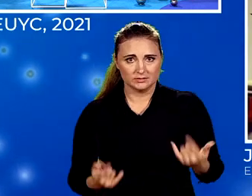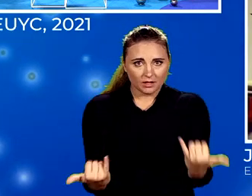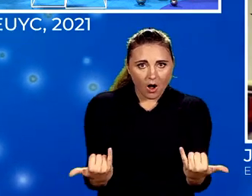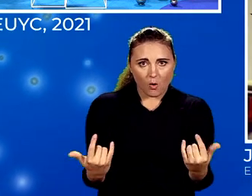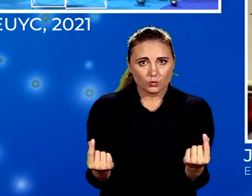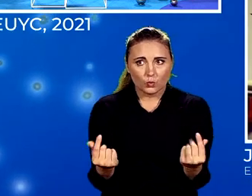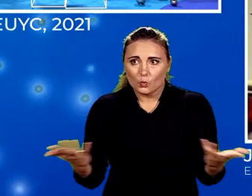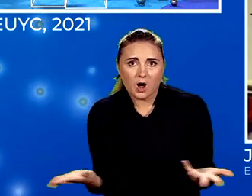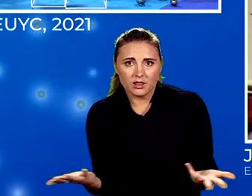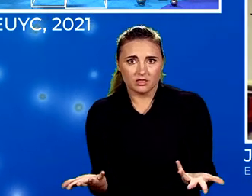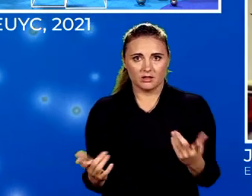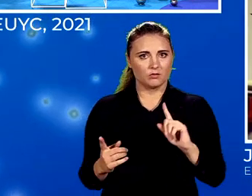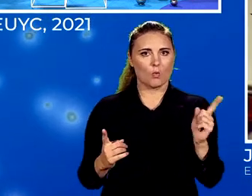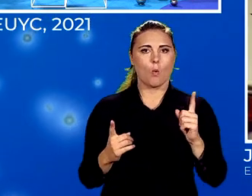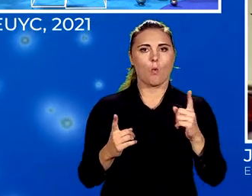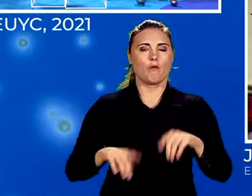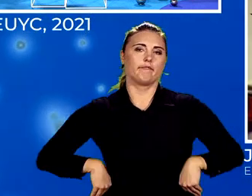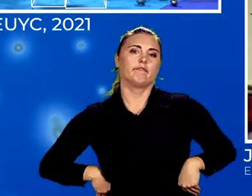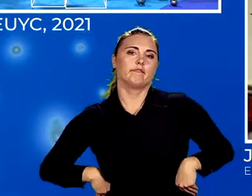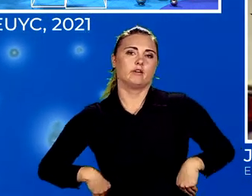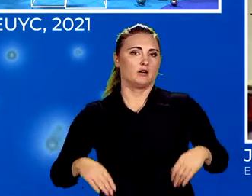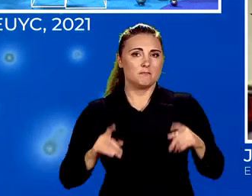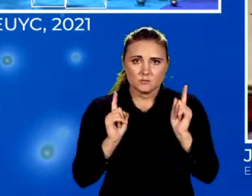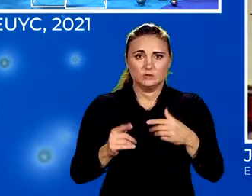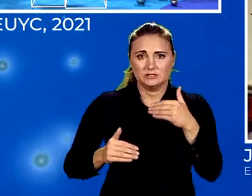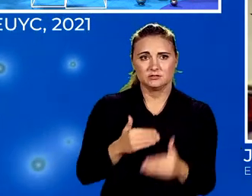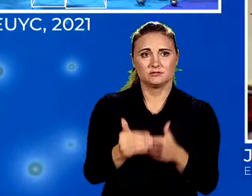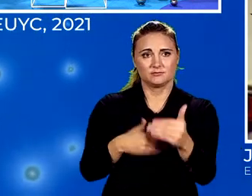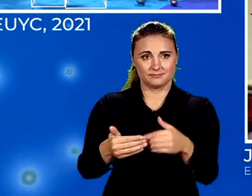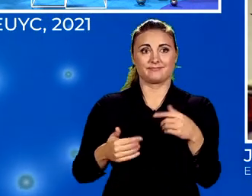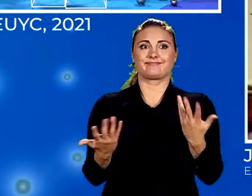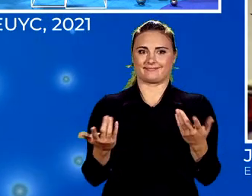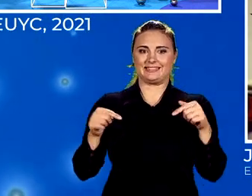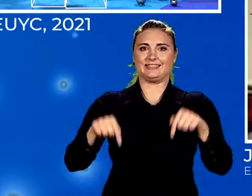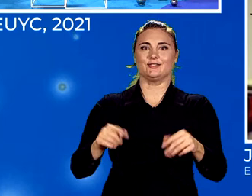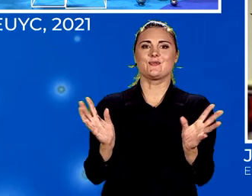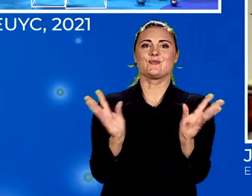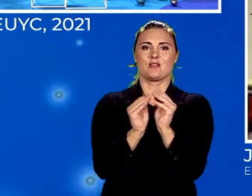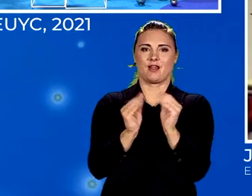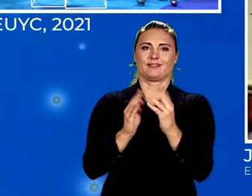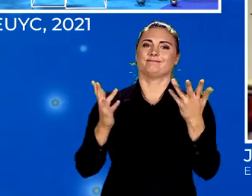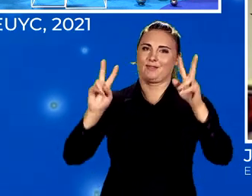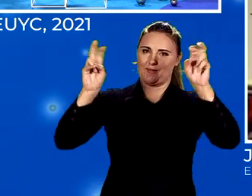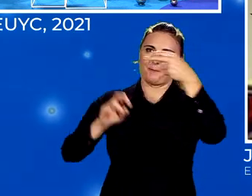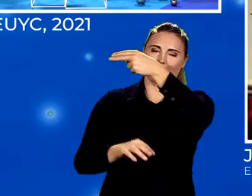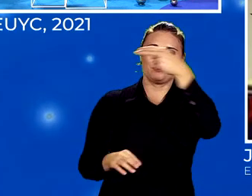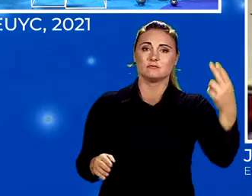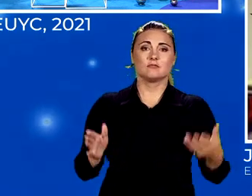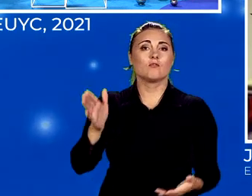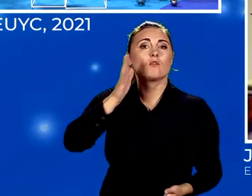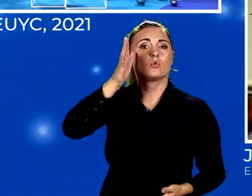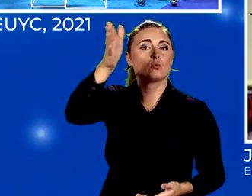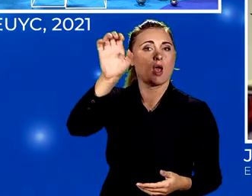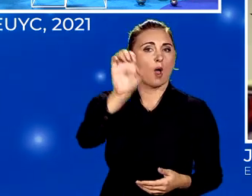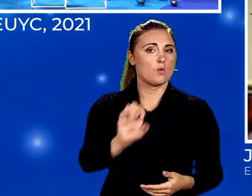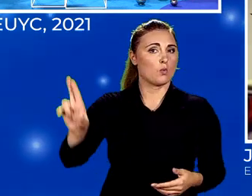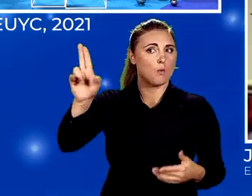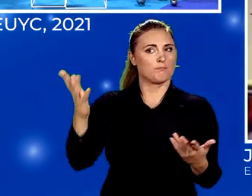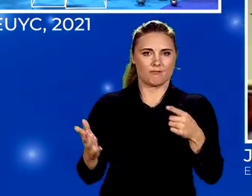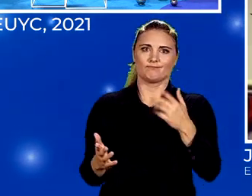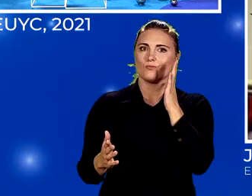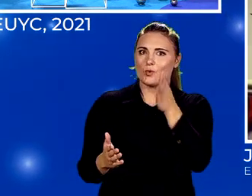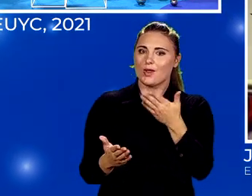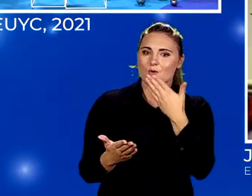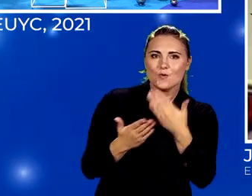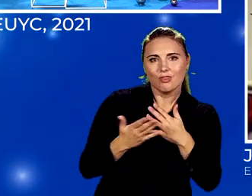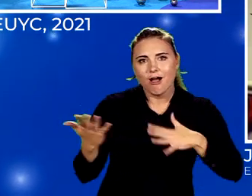the conference on the future of Europe, which I see as a fantastic ability for youth to participate. And I have been partaking